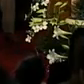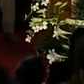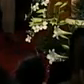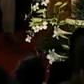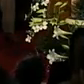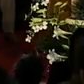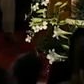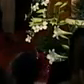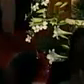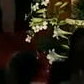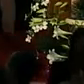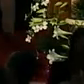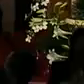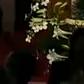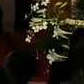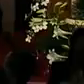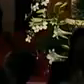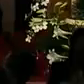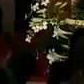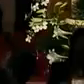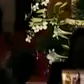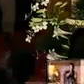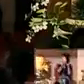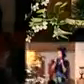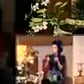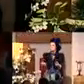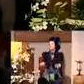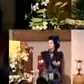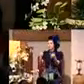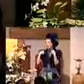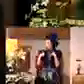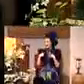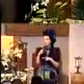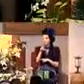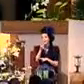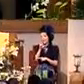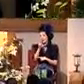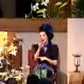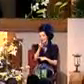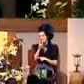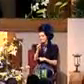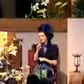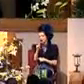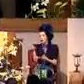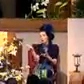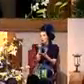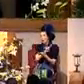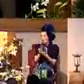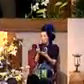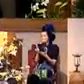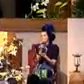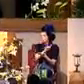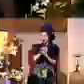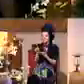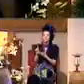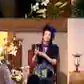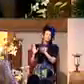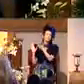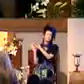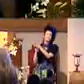morning, and to every single person who's contributed to this season of Lent and Holy Week. We really are appreciative. Let's give them a round of